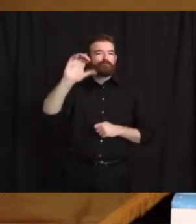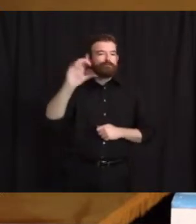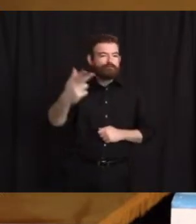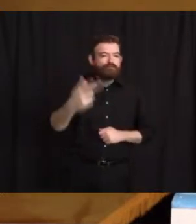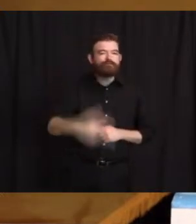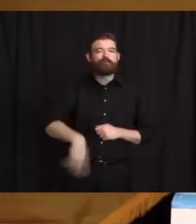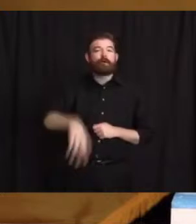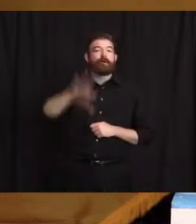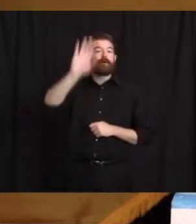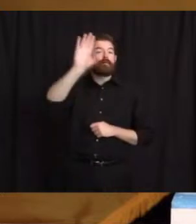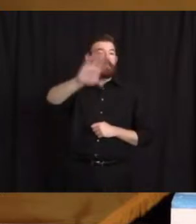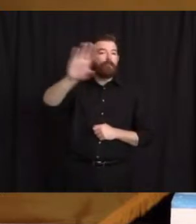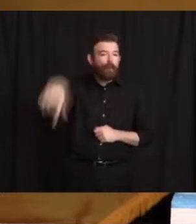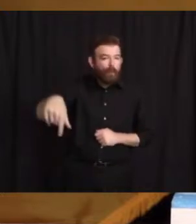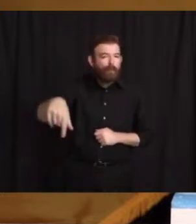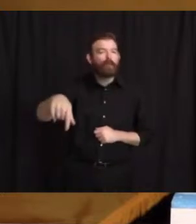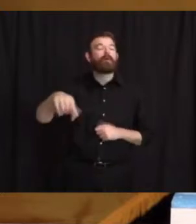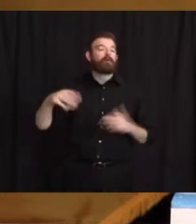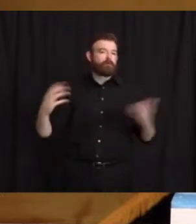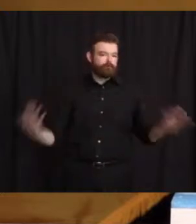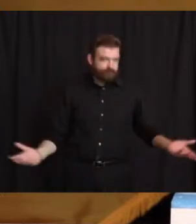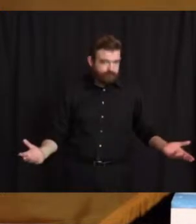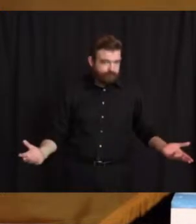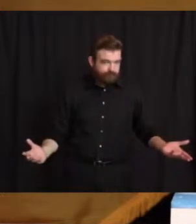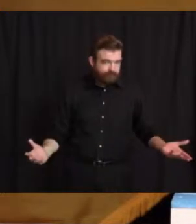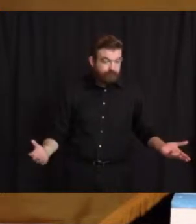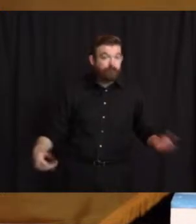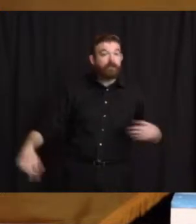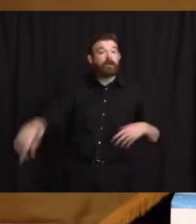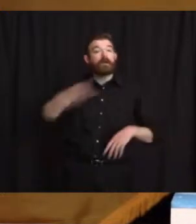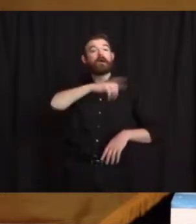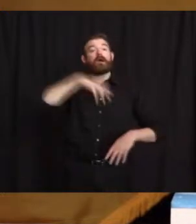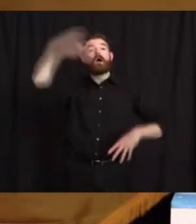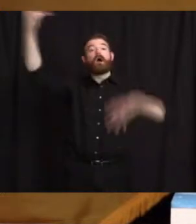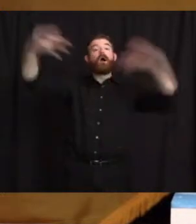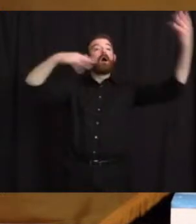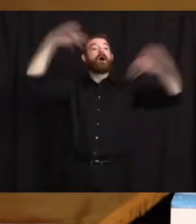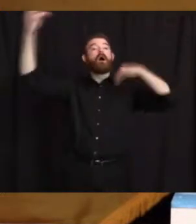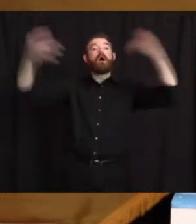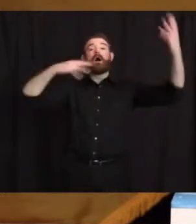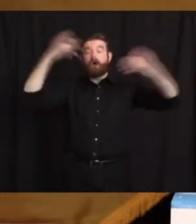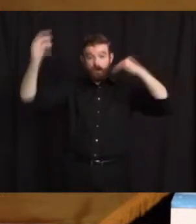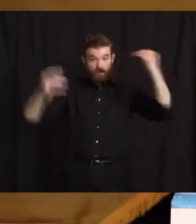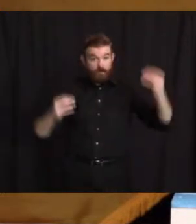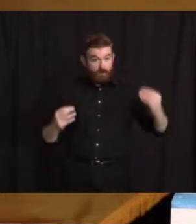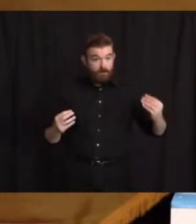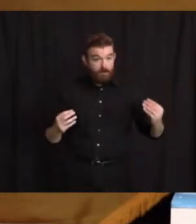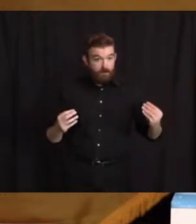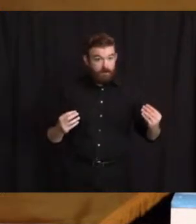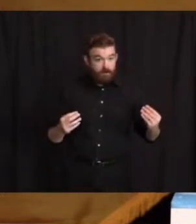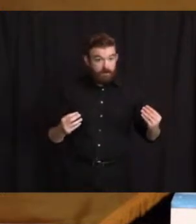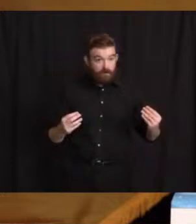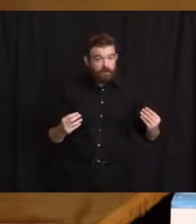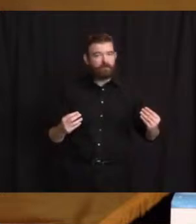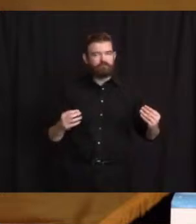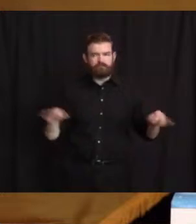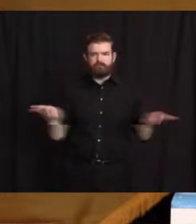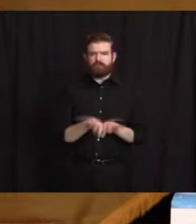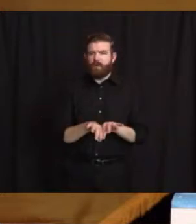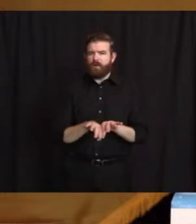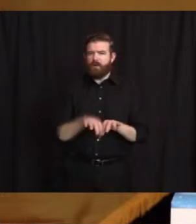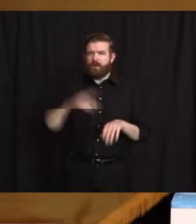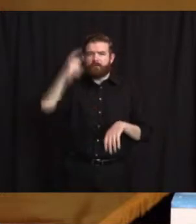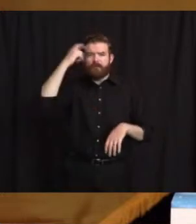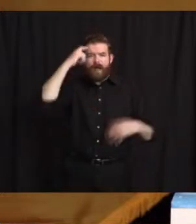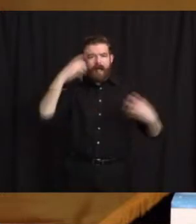barbecues. Being outdoors and physically active is so important for your mental and physical health, but we want you